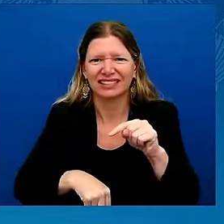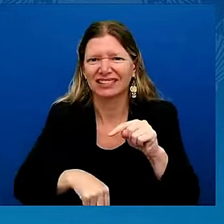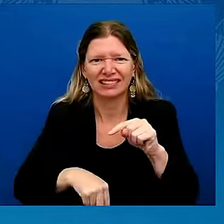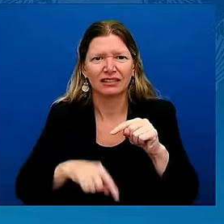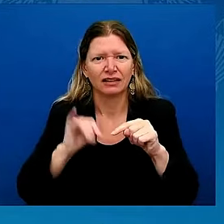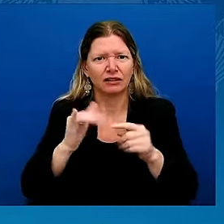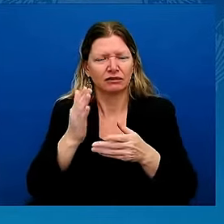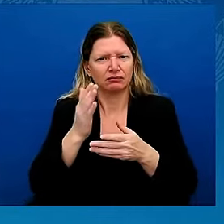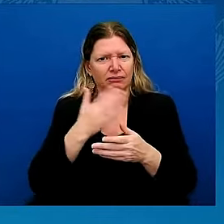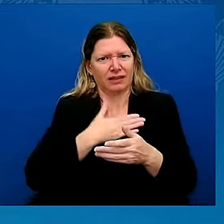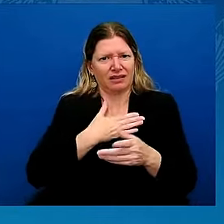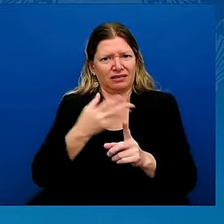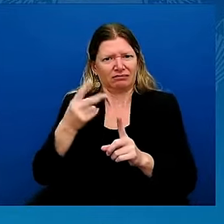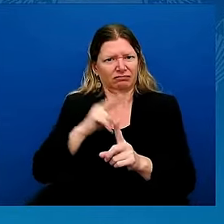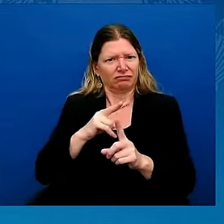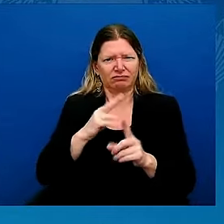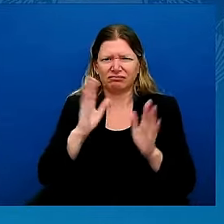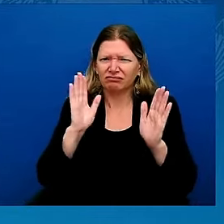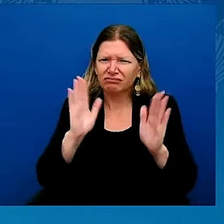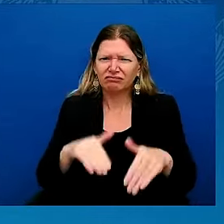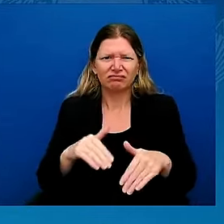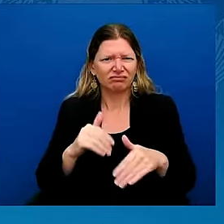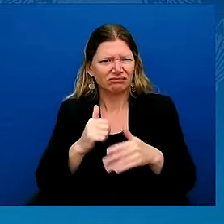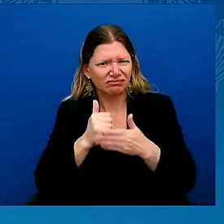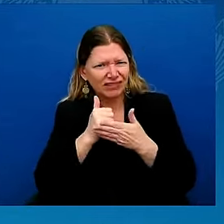assistance. Let them get their foot in the door.